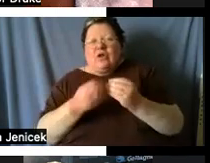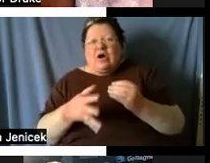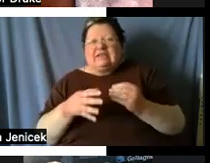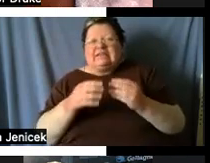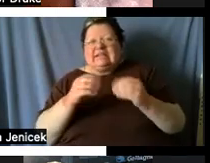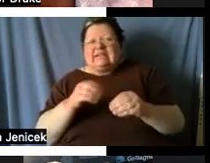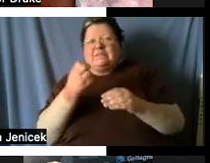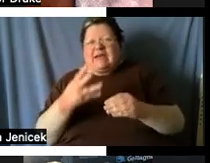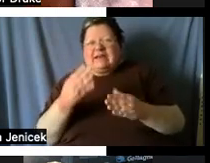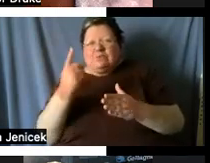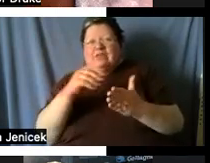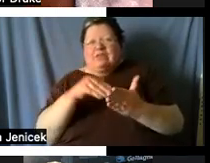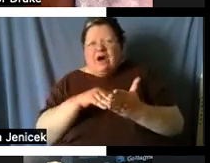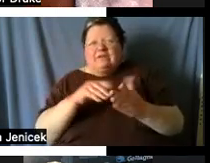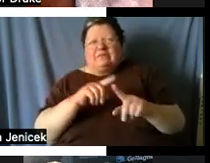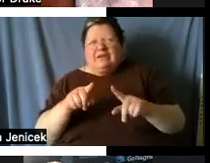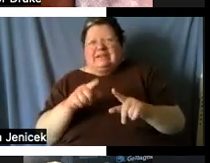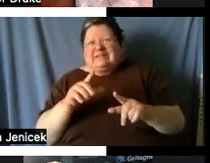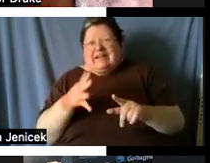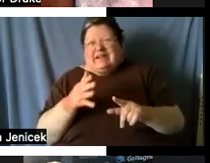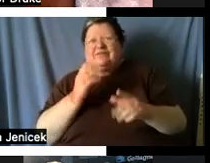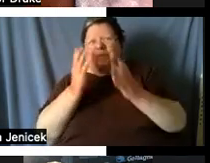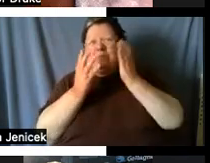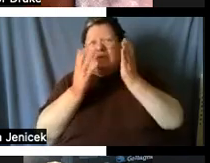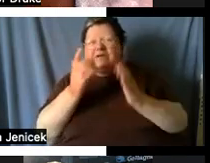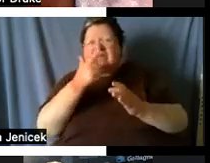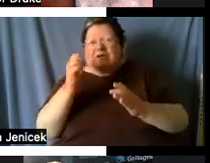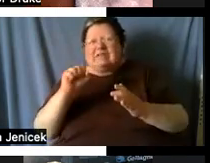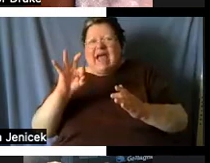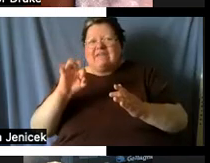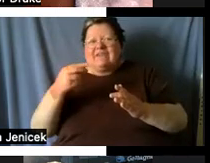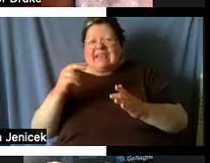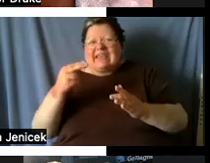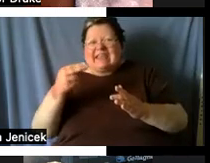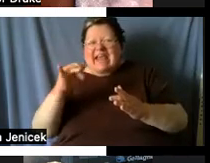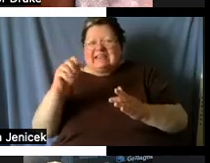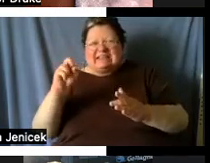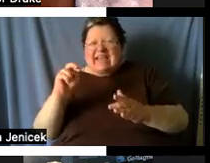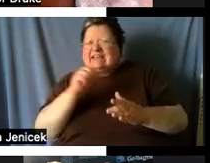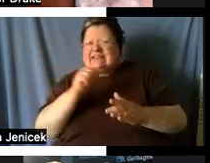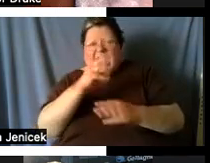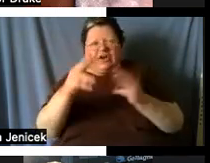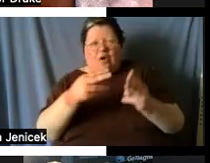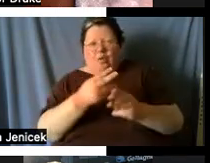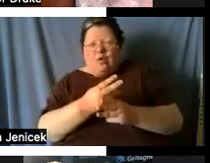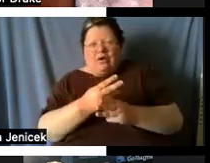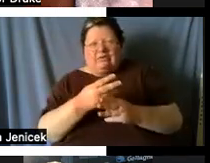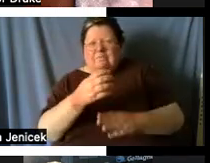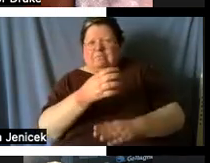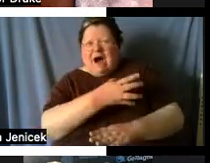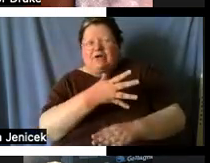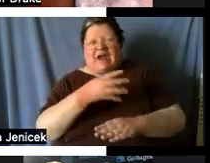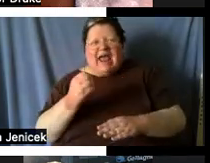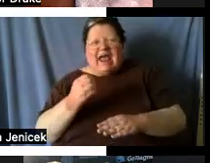but it's kind of embarrassing because Afghanistan is not a world power. And the Soviet